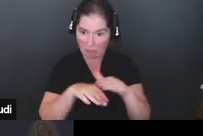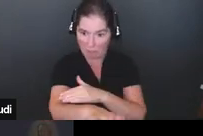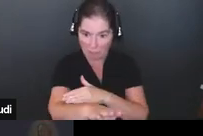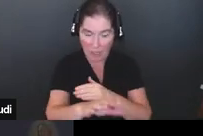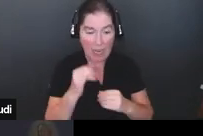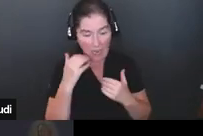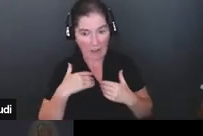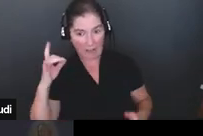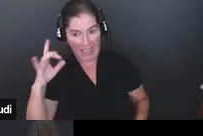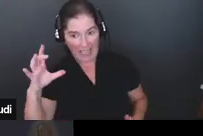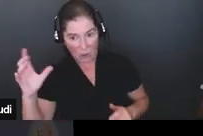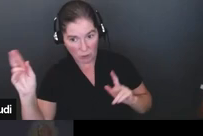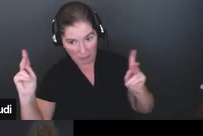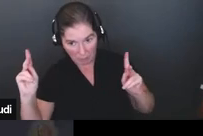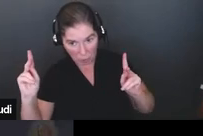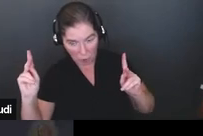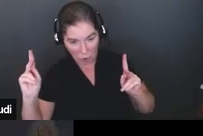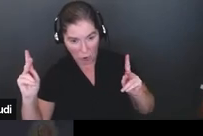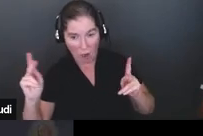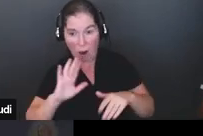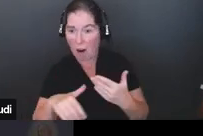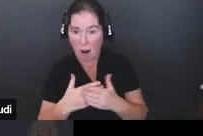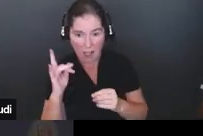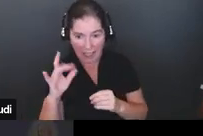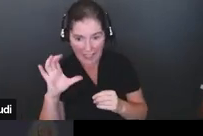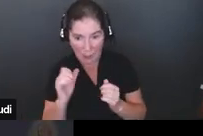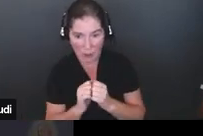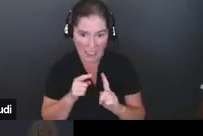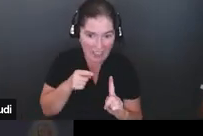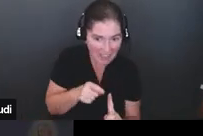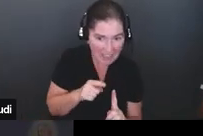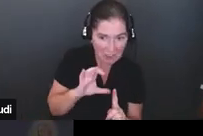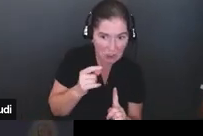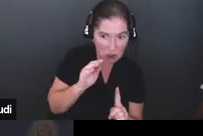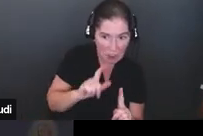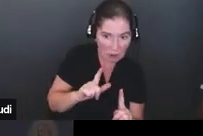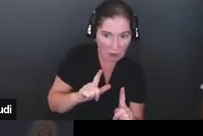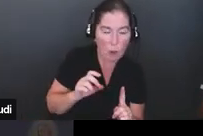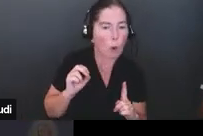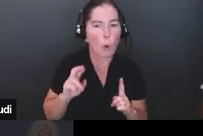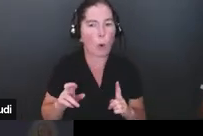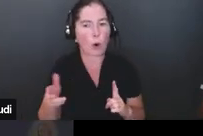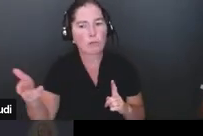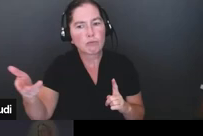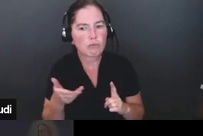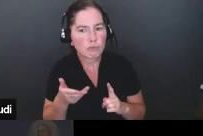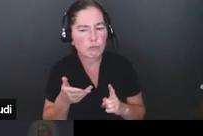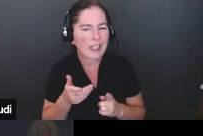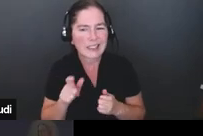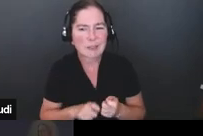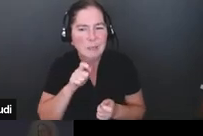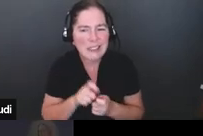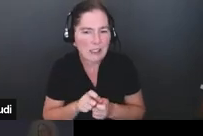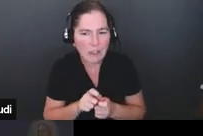800 people in this team, do I want all 800 people to see this channel? Or do I want to invite specific people to